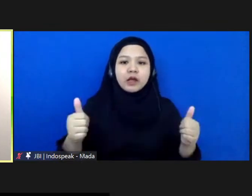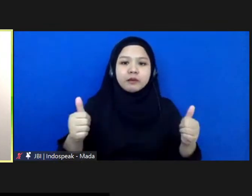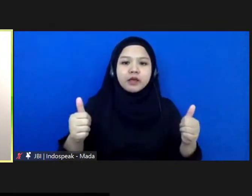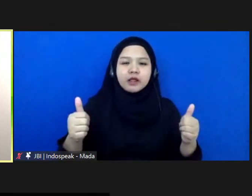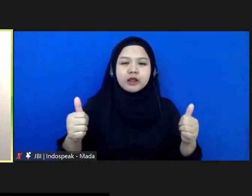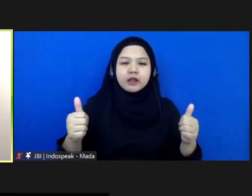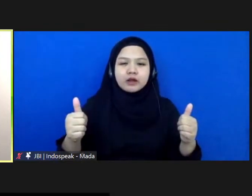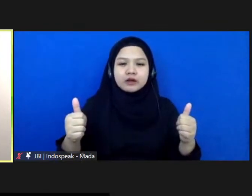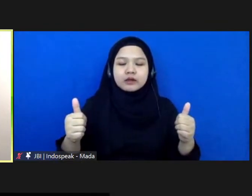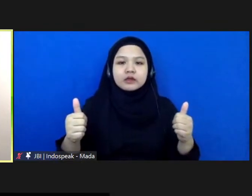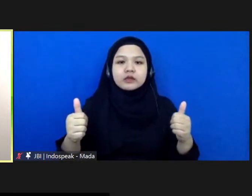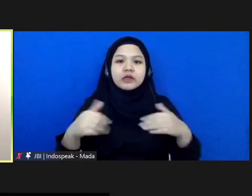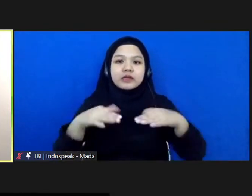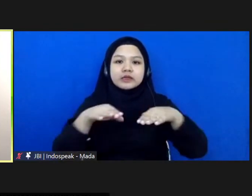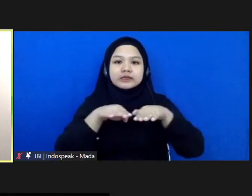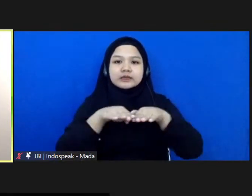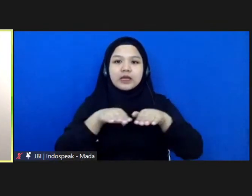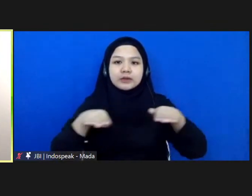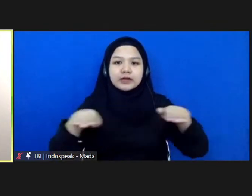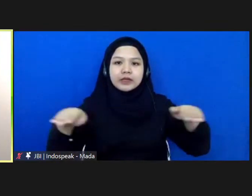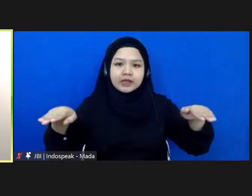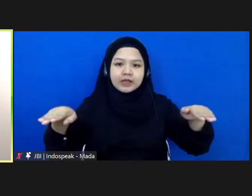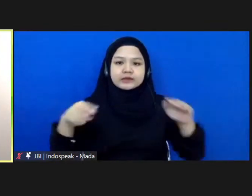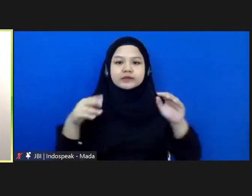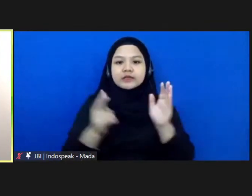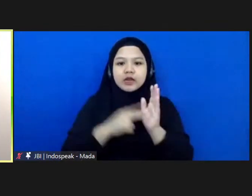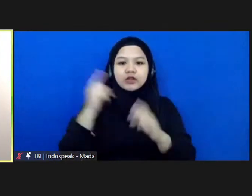of our Indo-Pacific region.